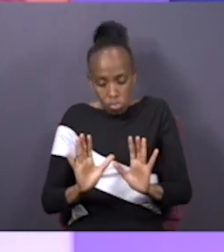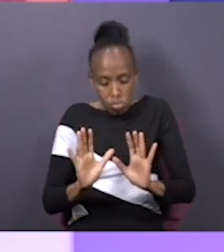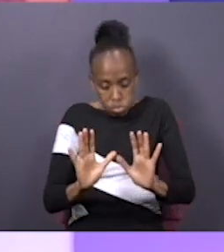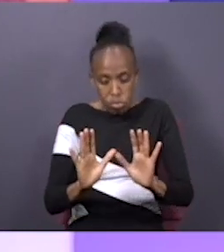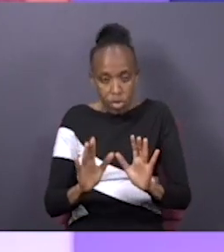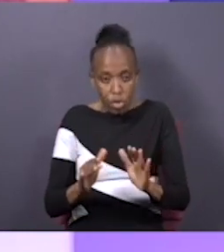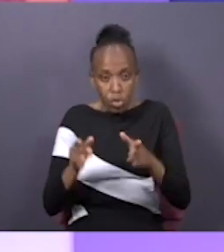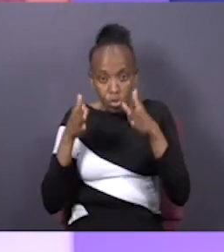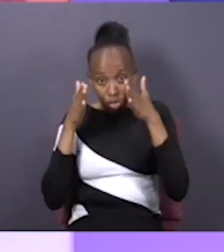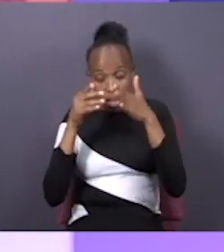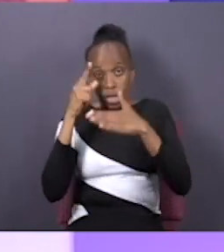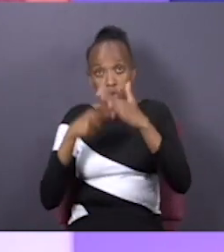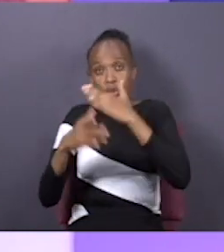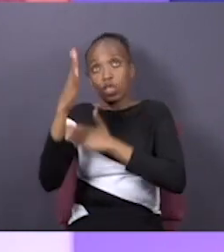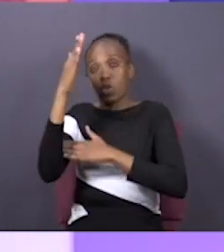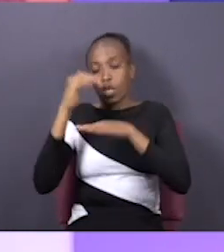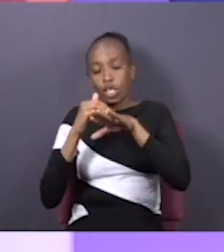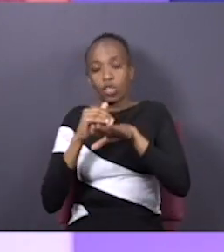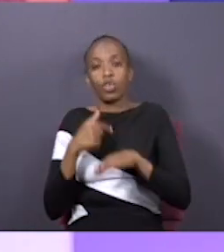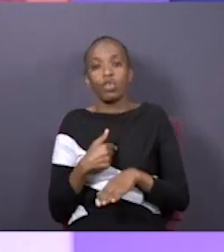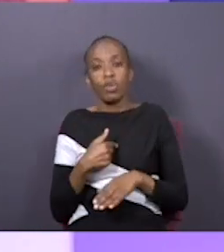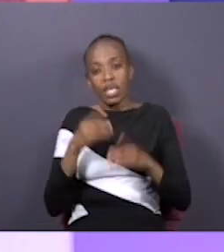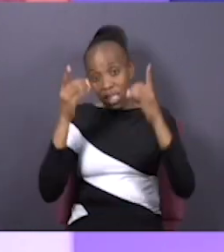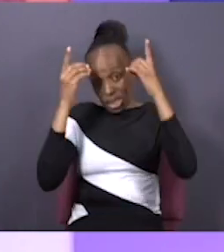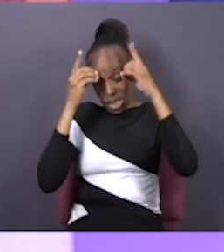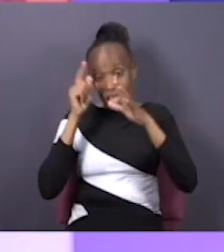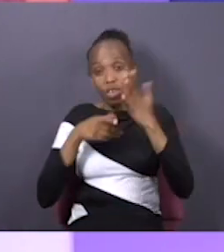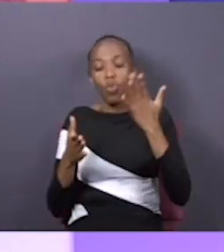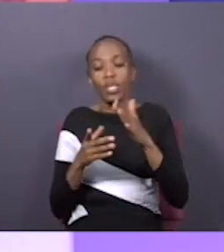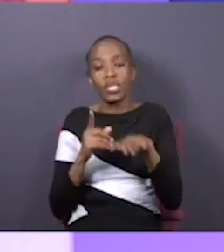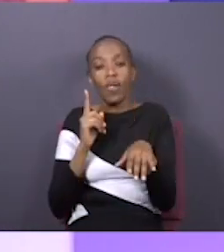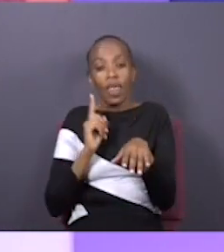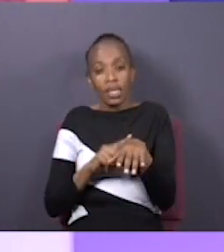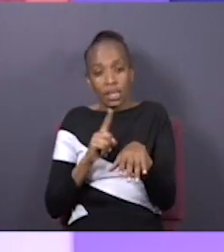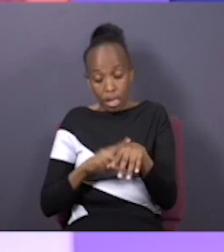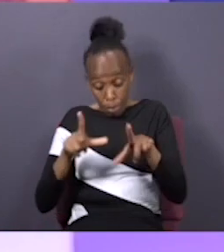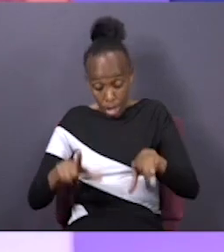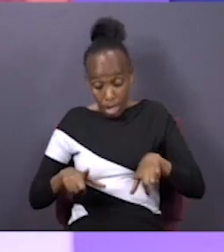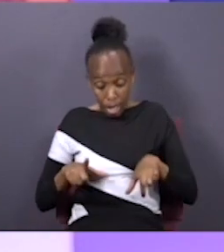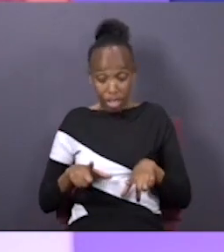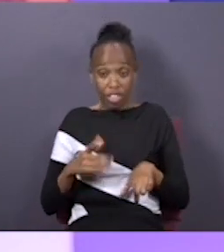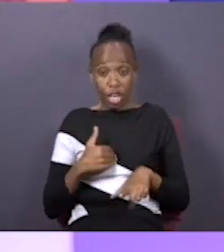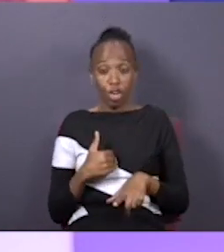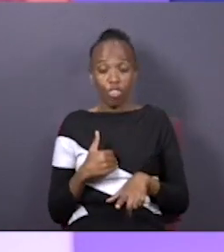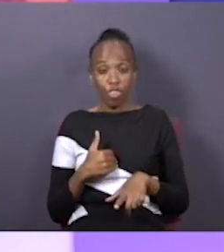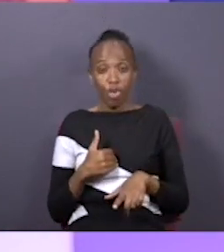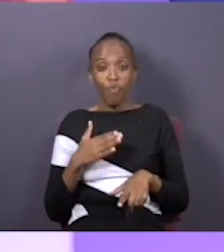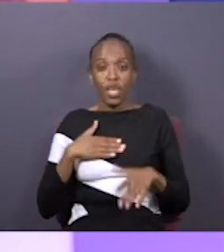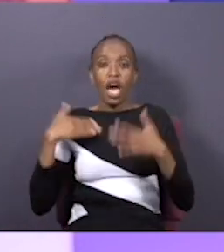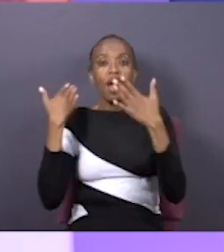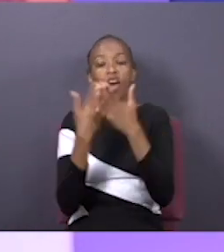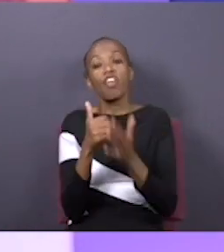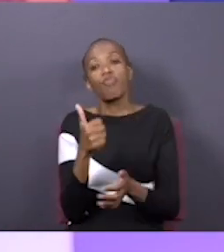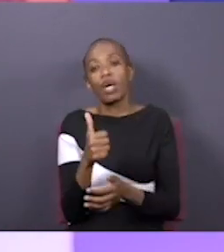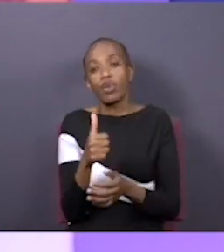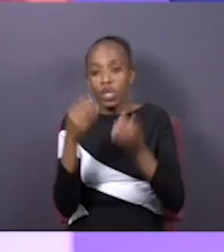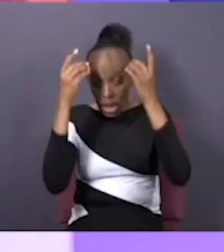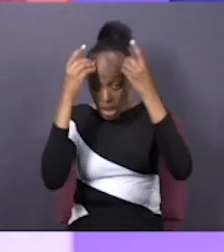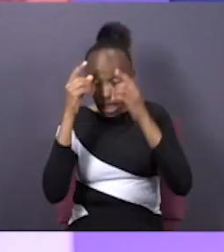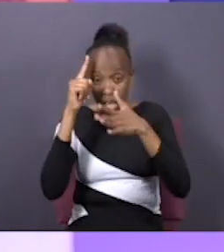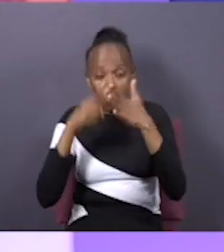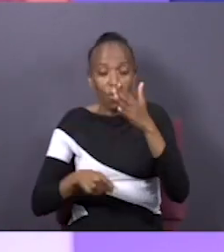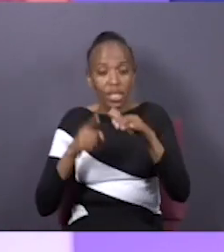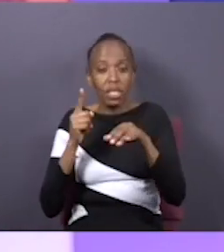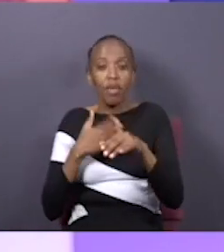forward towards what God has called me. He decided that as long as he was alive, he had not arrived. He